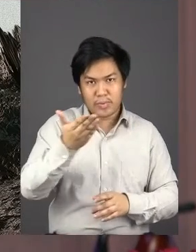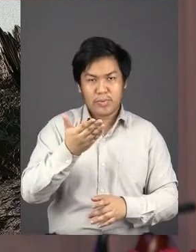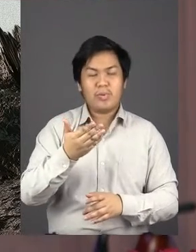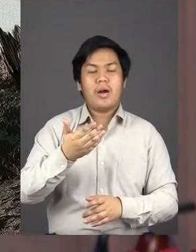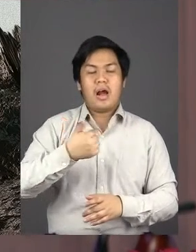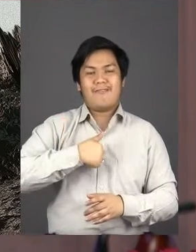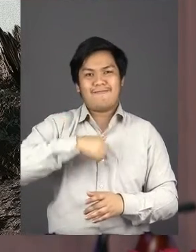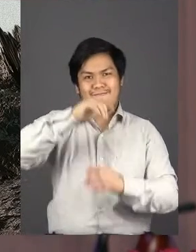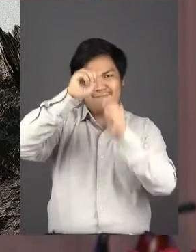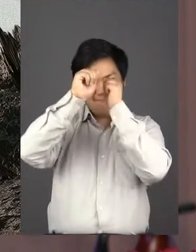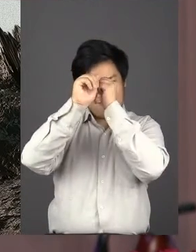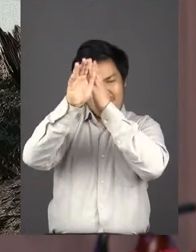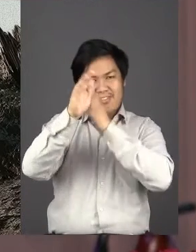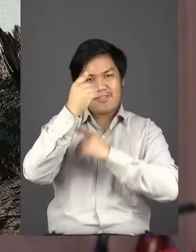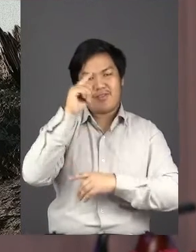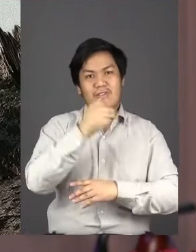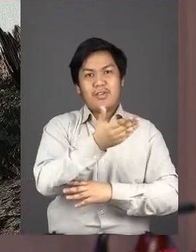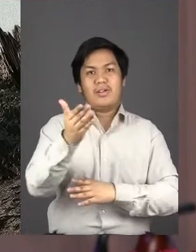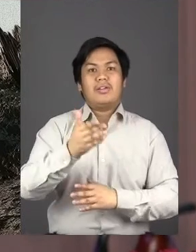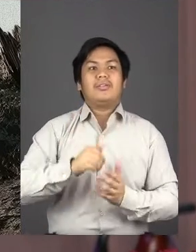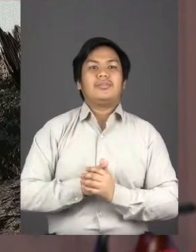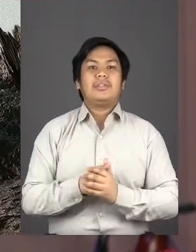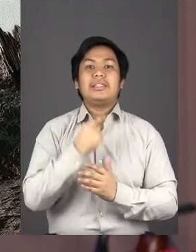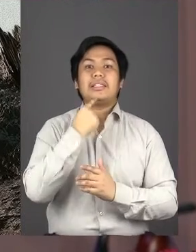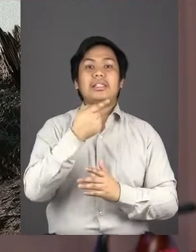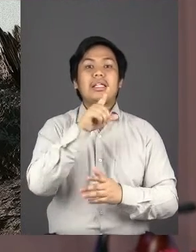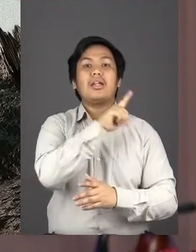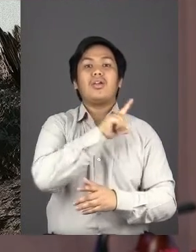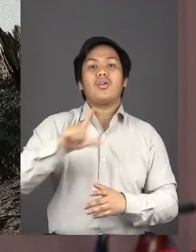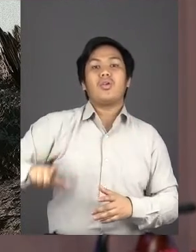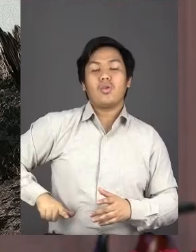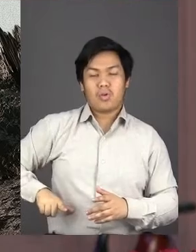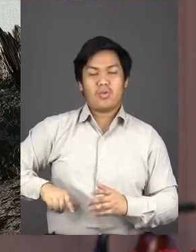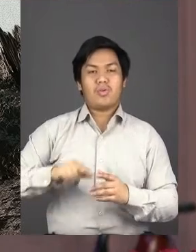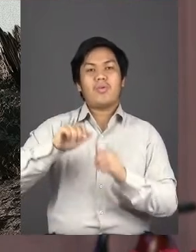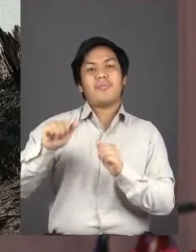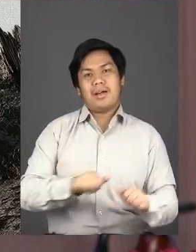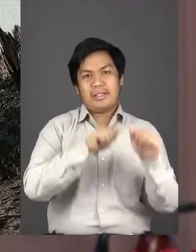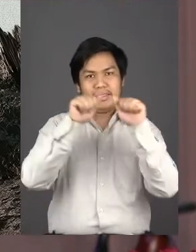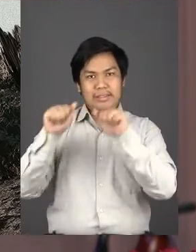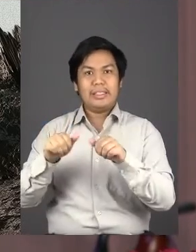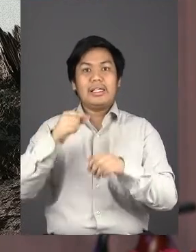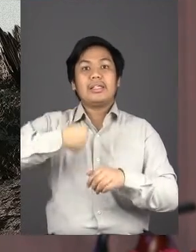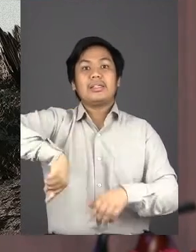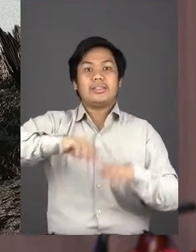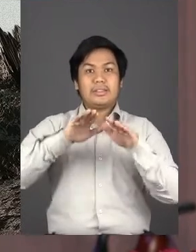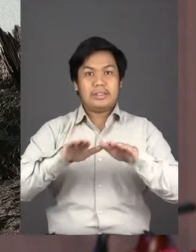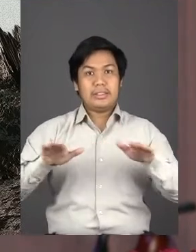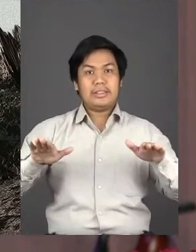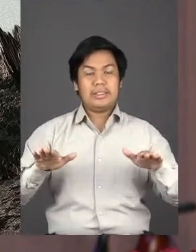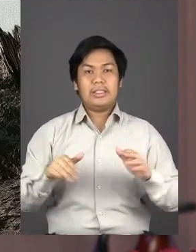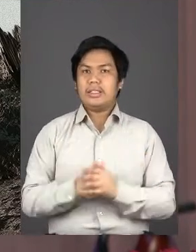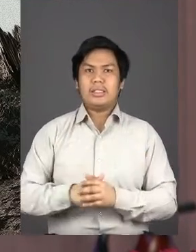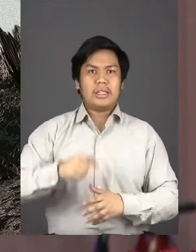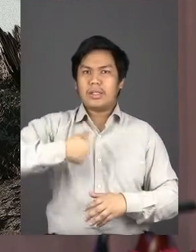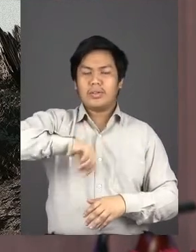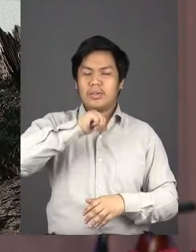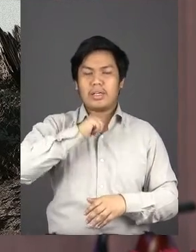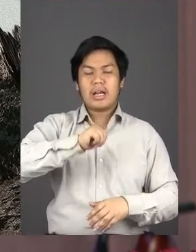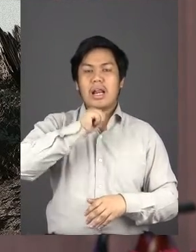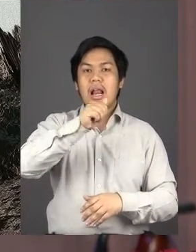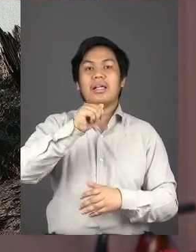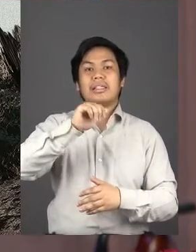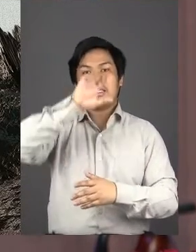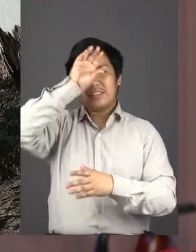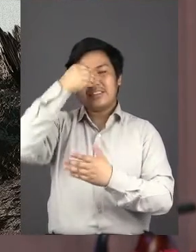and you shall be sons and daughters to me, says the Lord Almighty. Tayo po ay beloved children, hindi po tayo sons of disobedience,